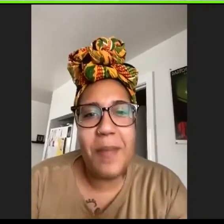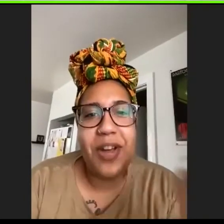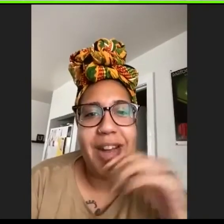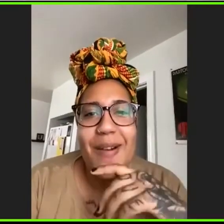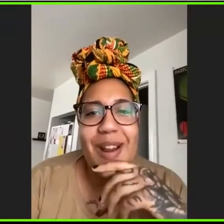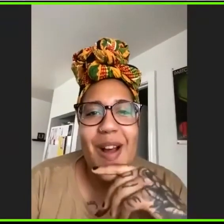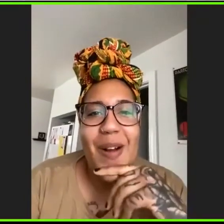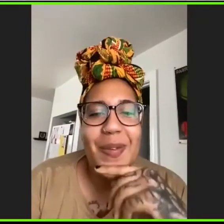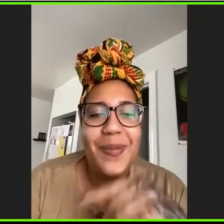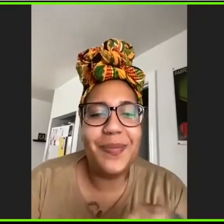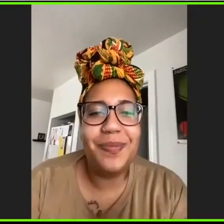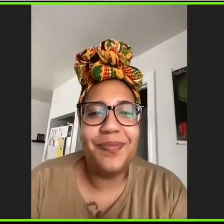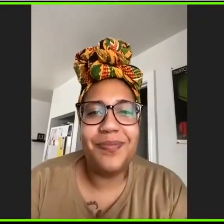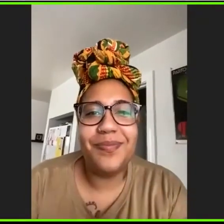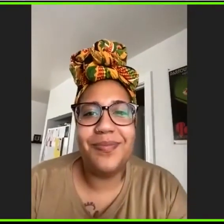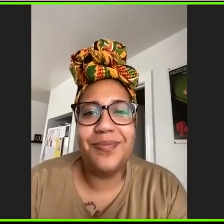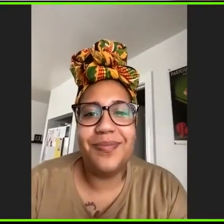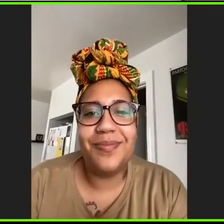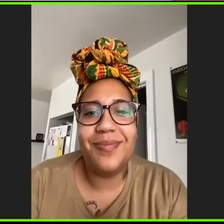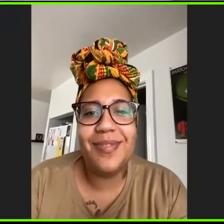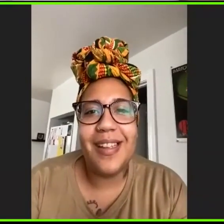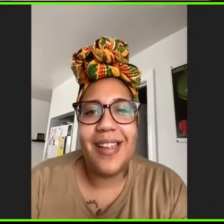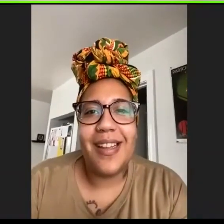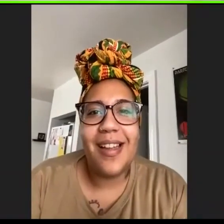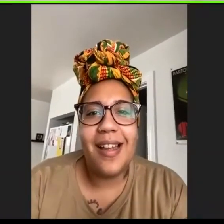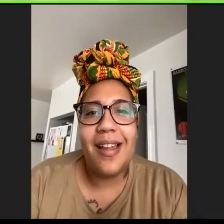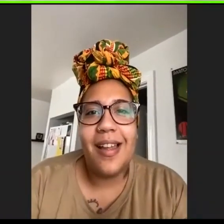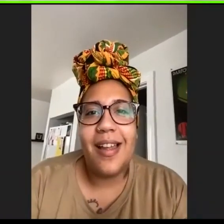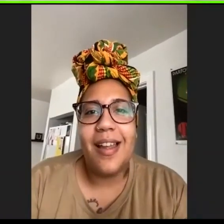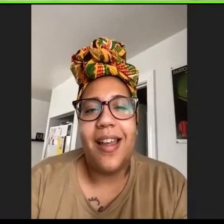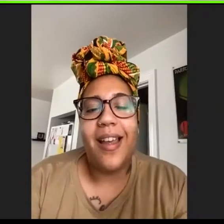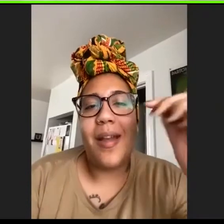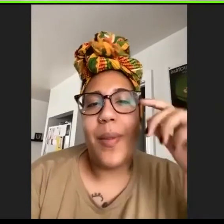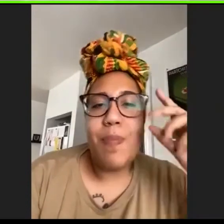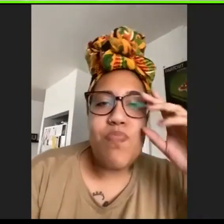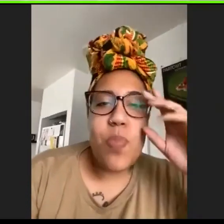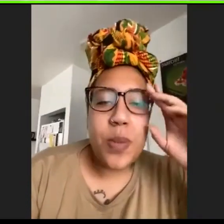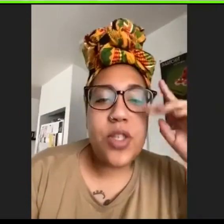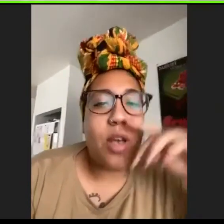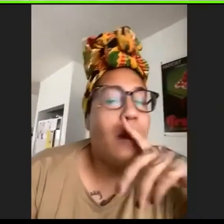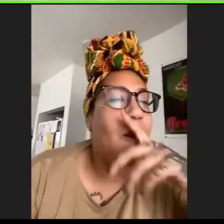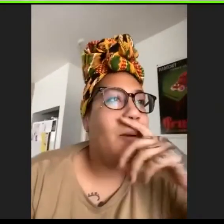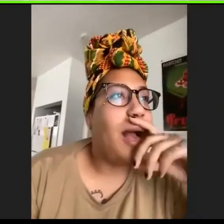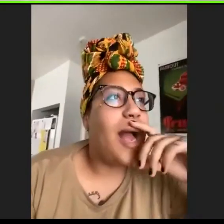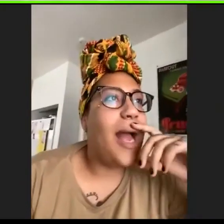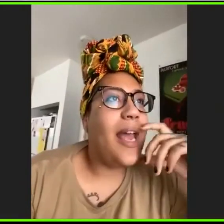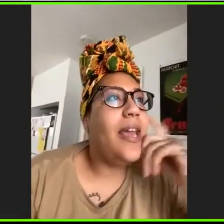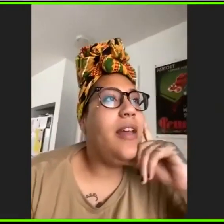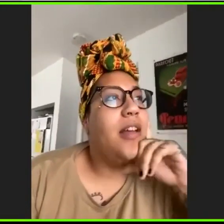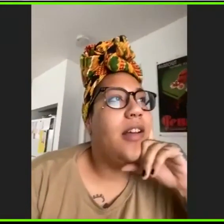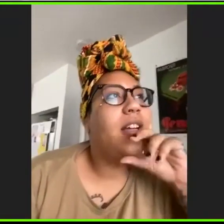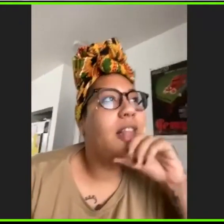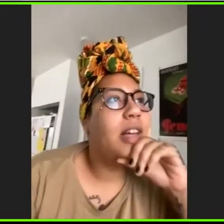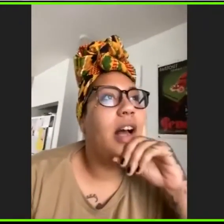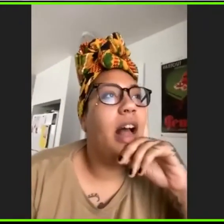I'm good. How are y'all? Good. How did you get interested in ASL? So I